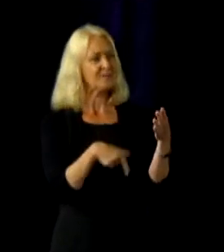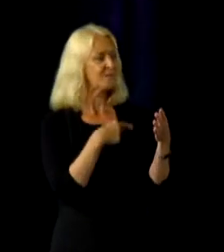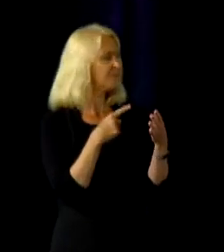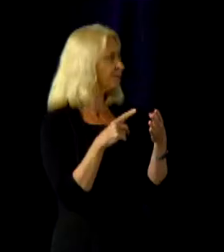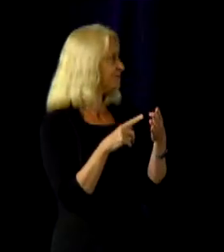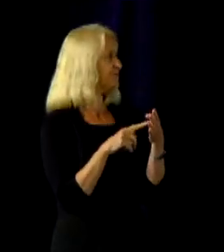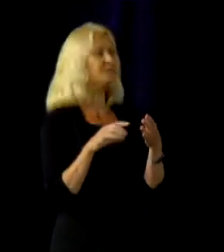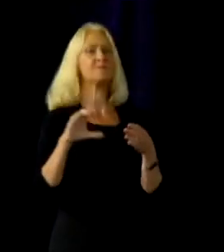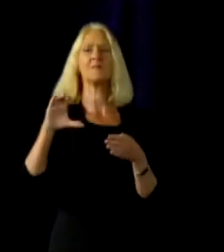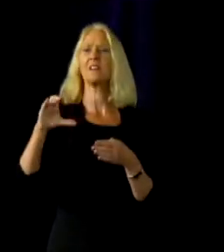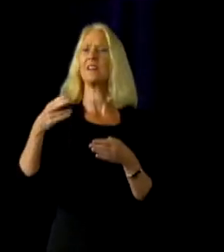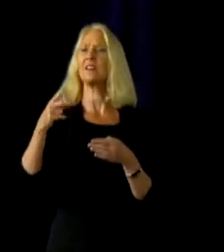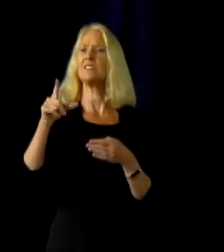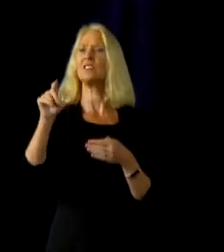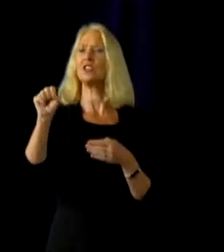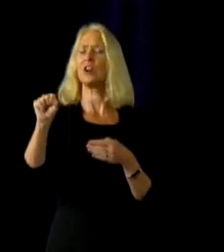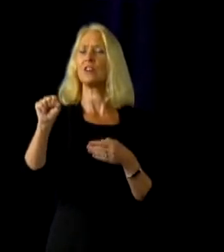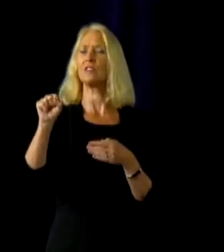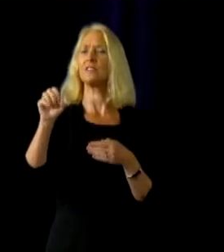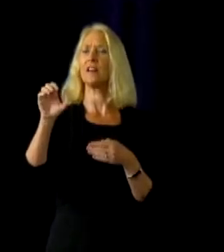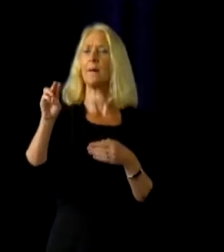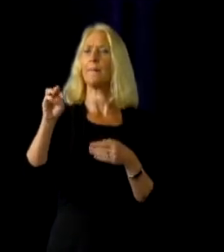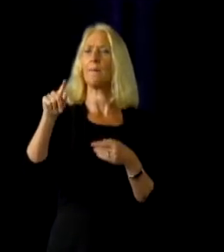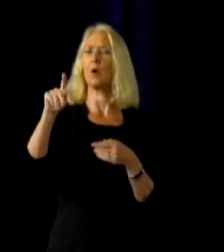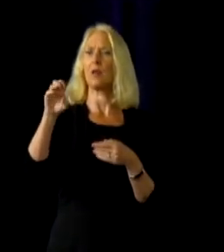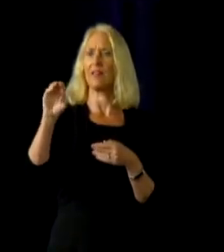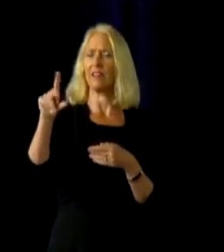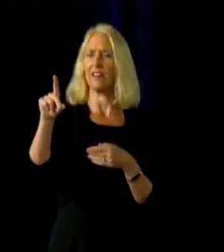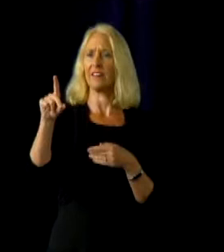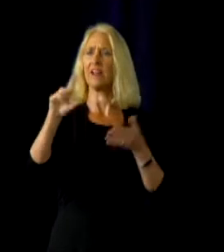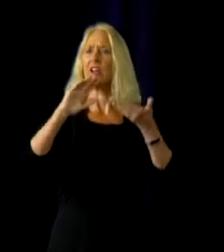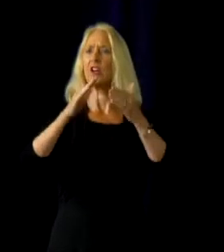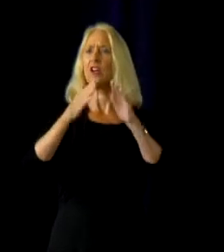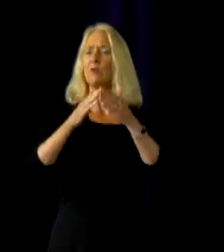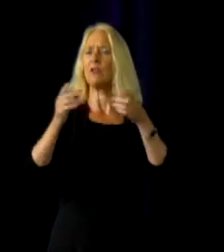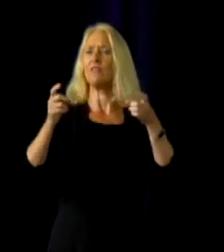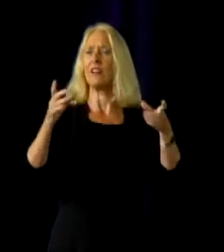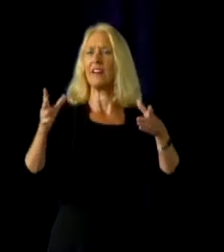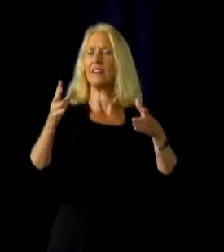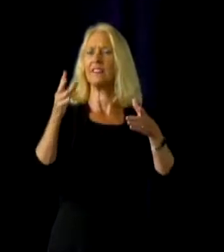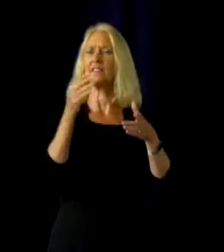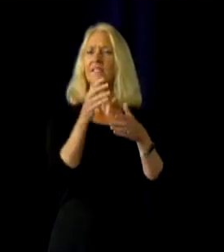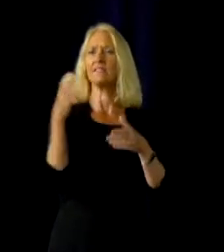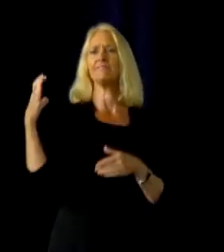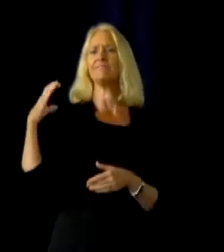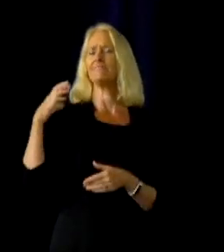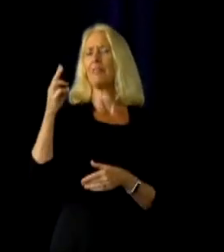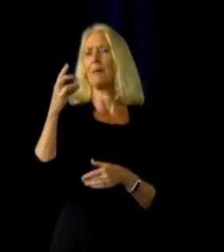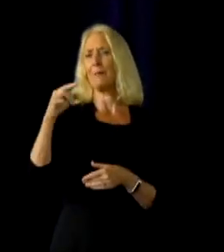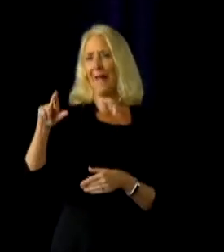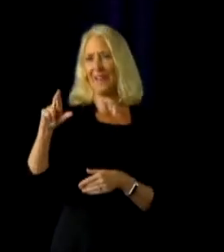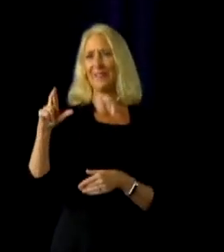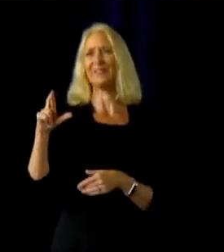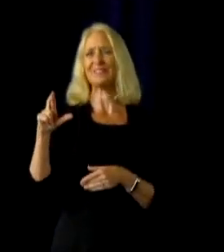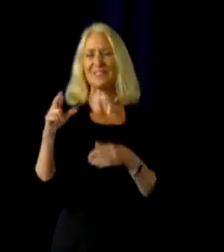Dr. Charles E. Moreland, Director of Community Affairs, Office of Mayor Lenny Curry, City of Jacksonville.